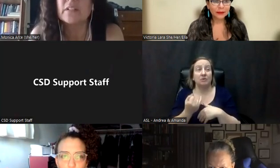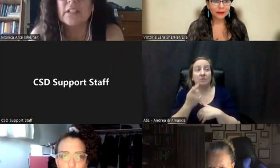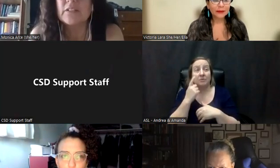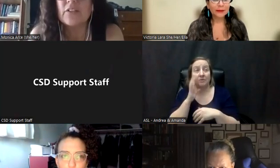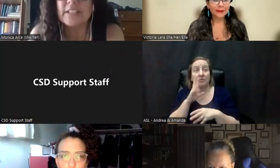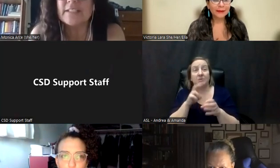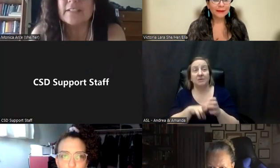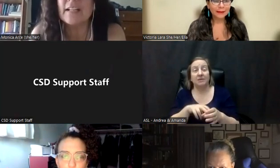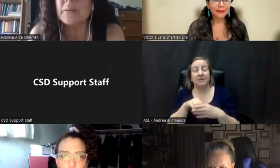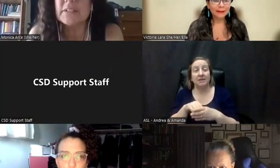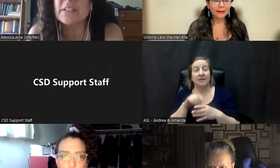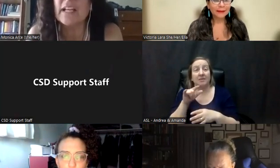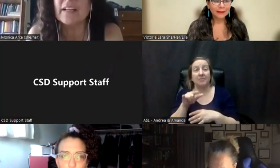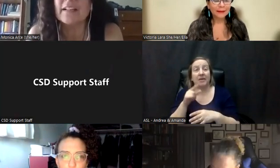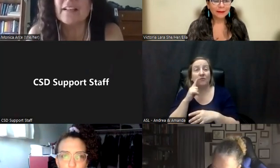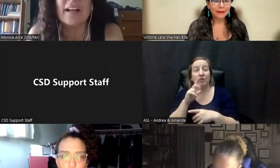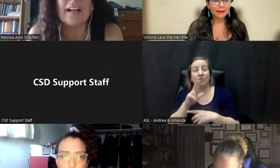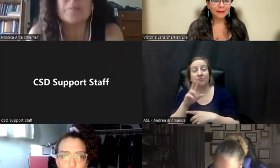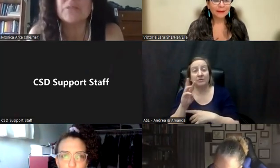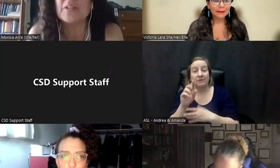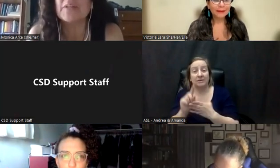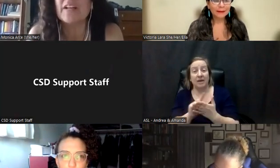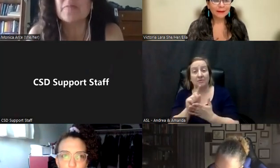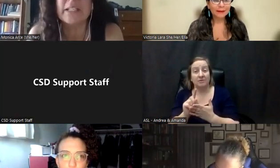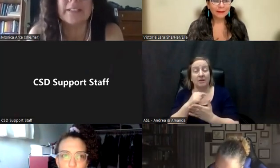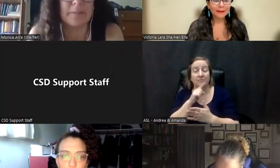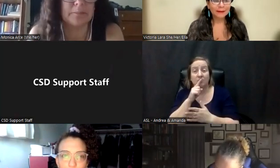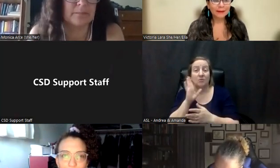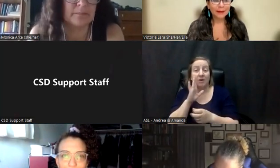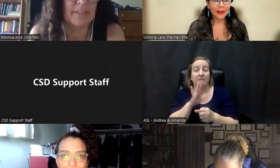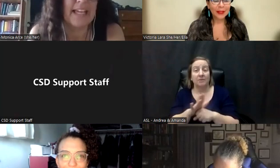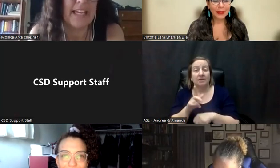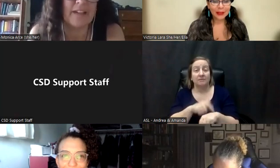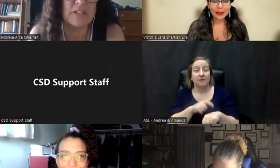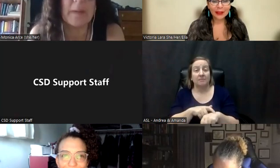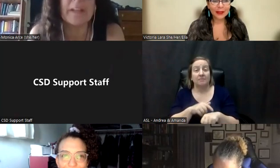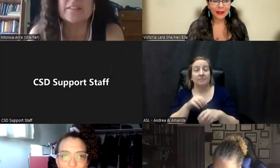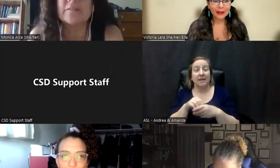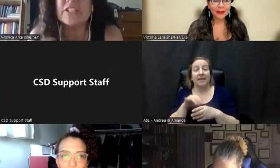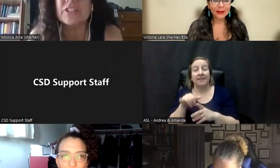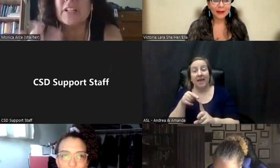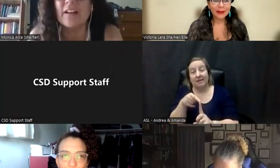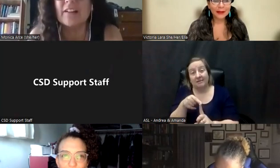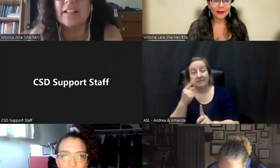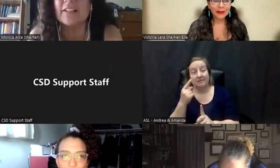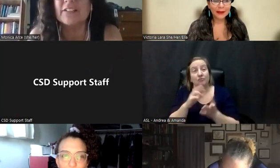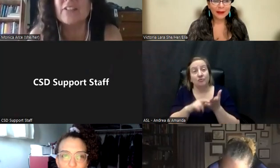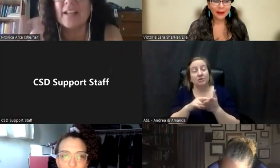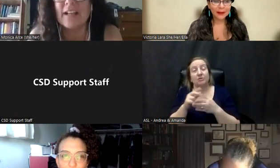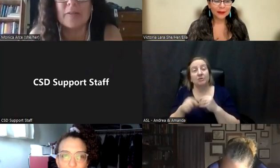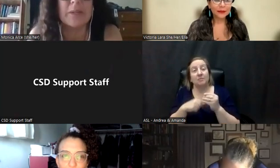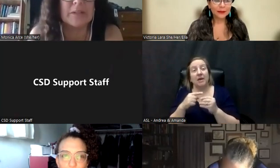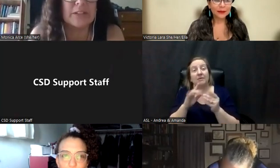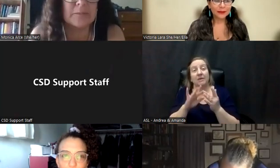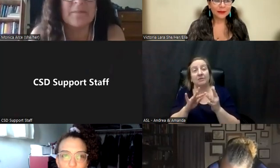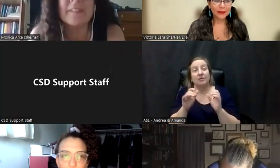for 36 hours, and I'm sure I'm going to have plenty of time in that respect. Research on the internet,